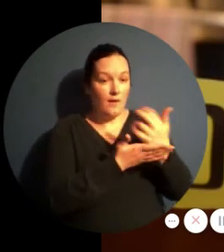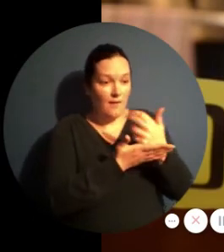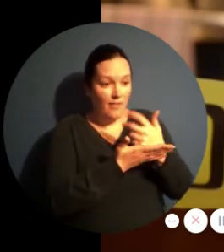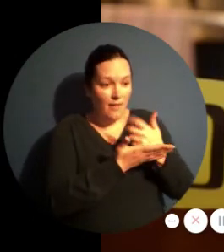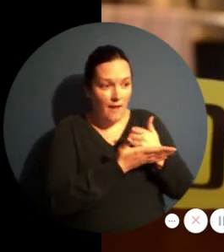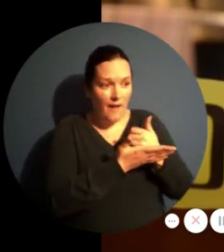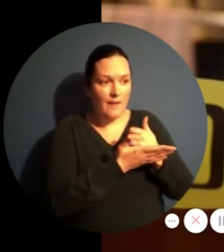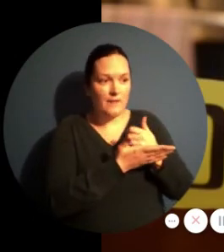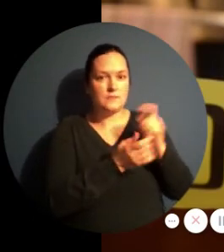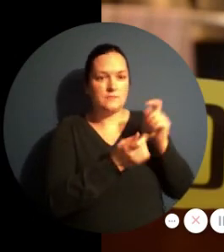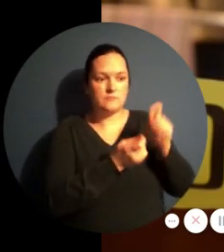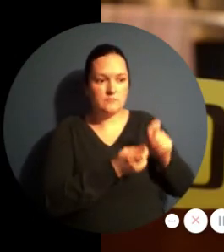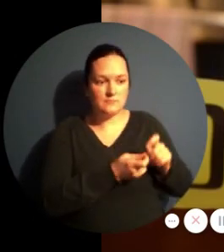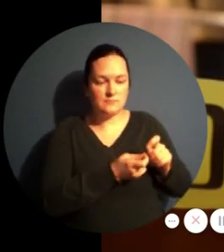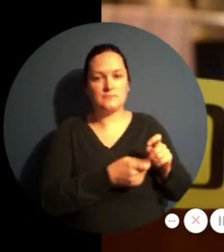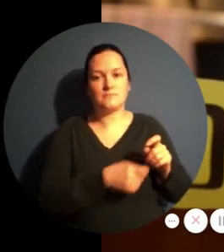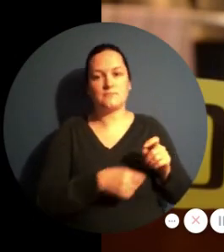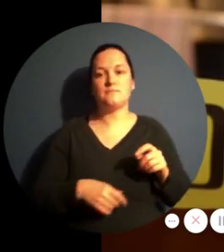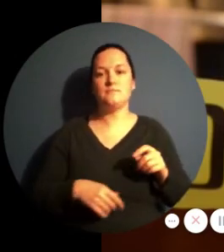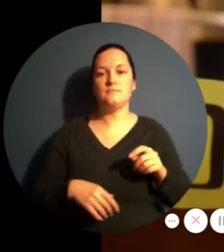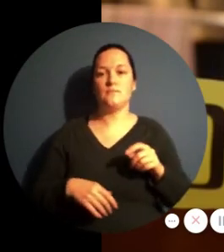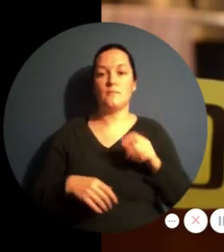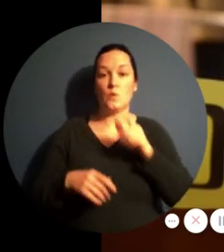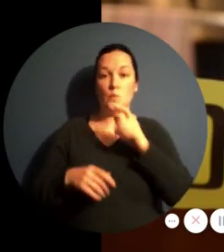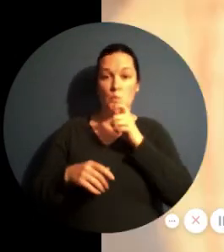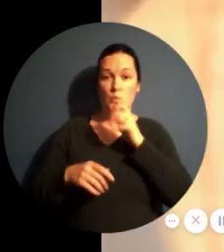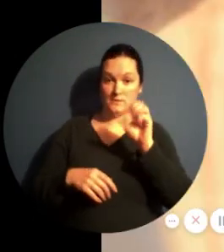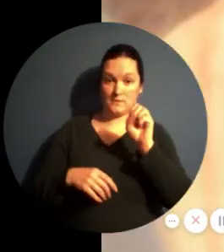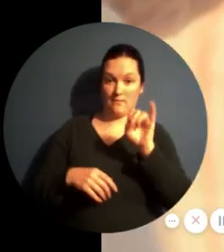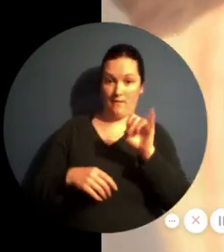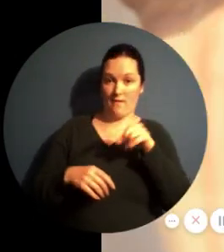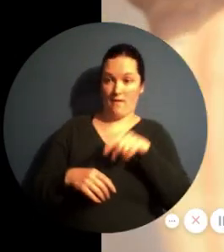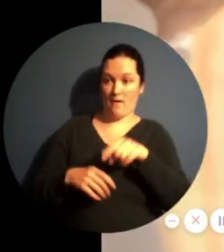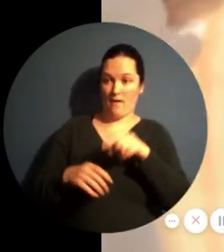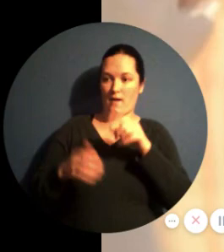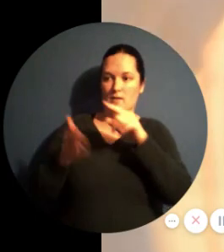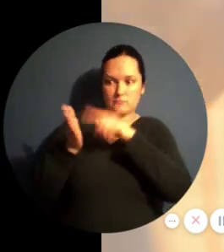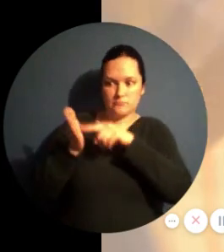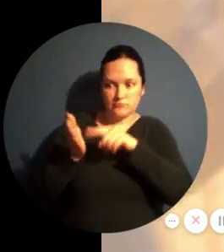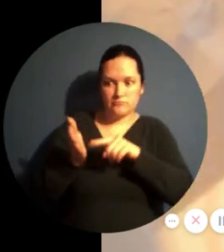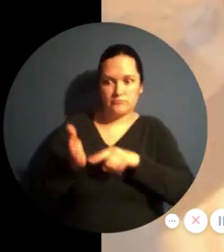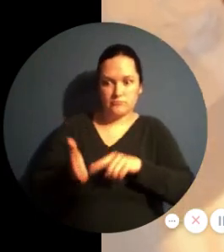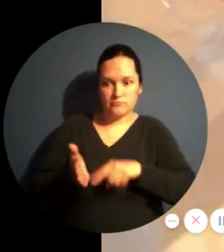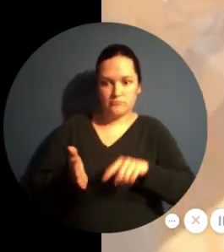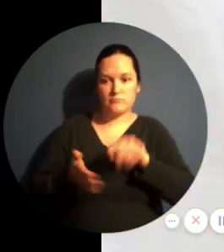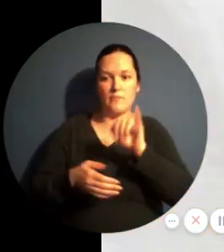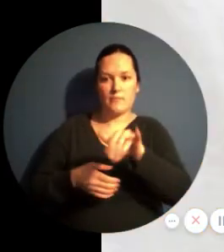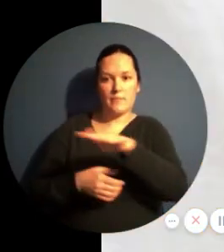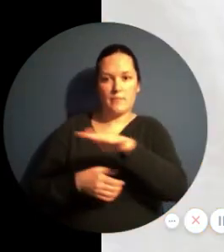The crime scene investigator has a key role in documenting the crime scene